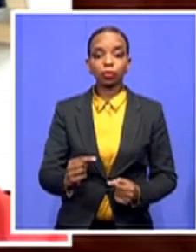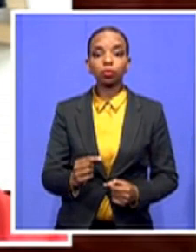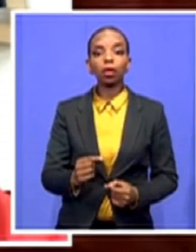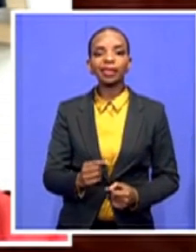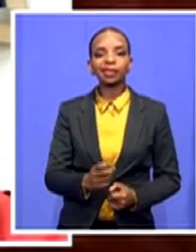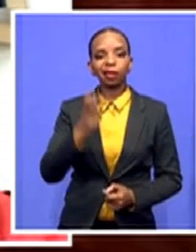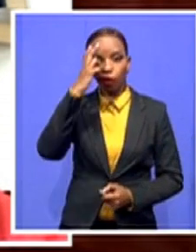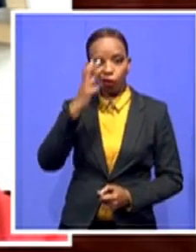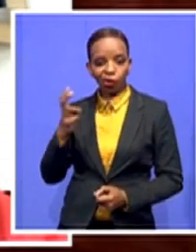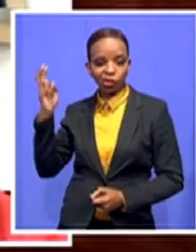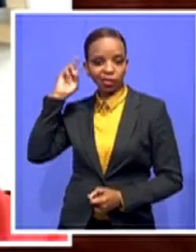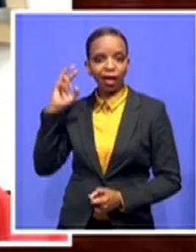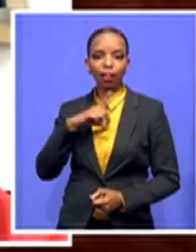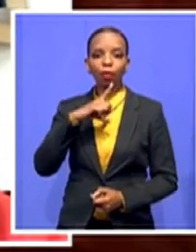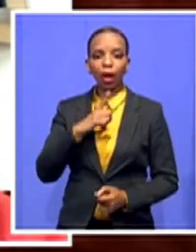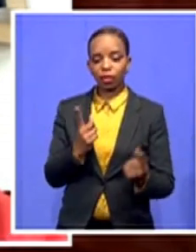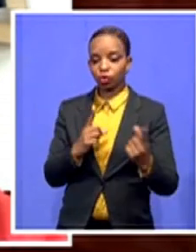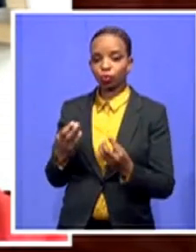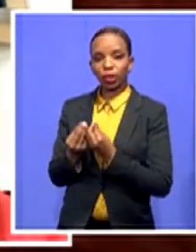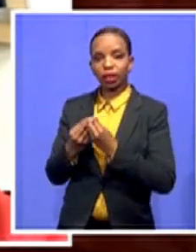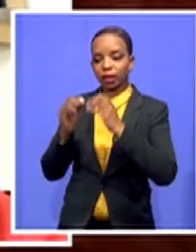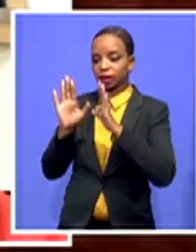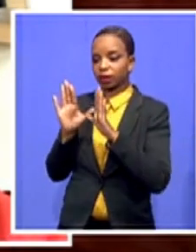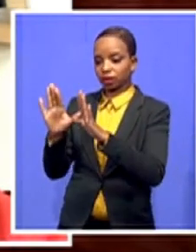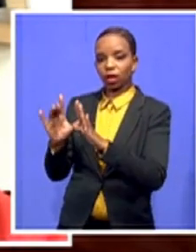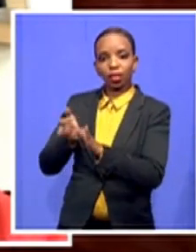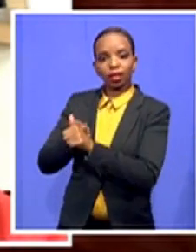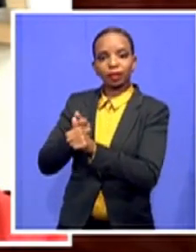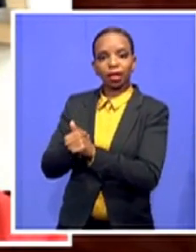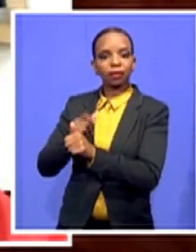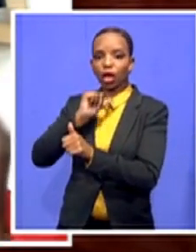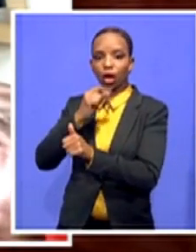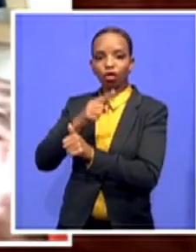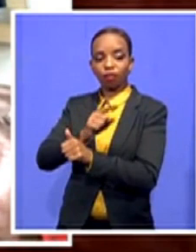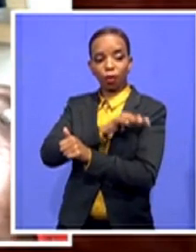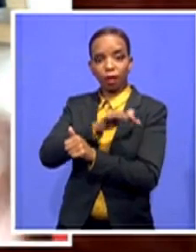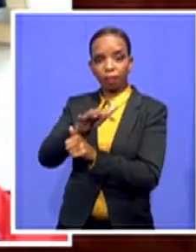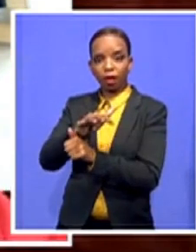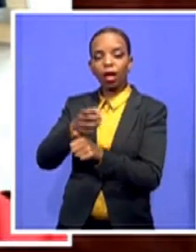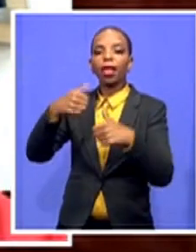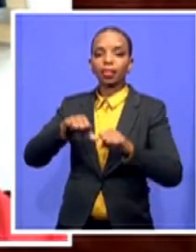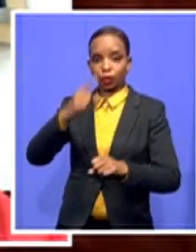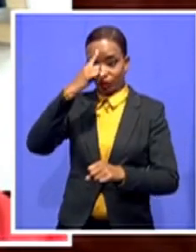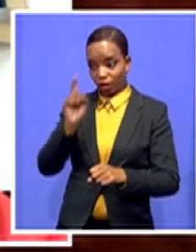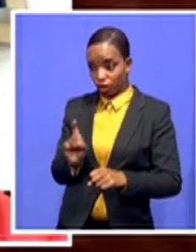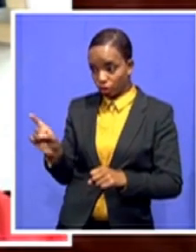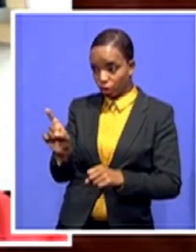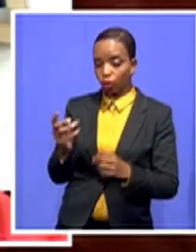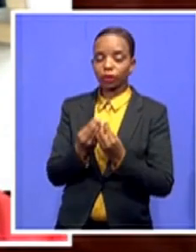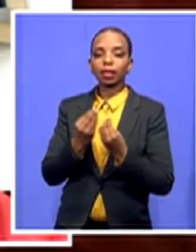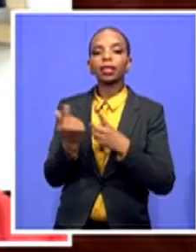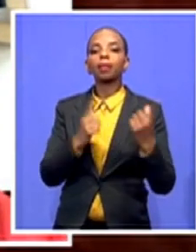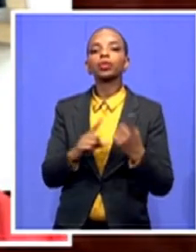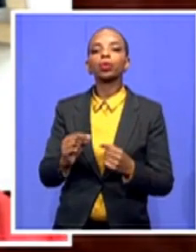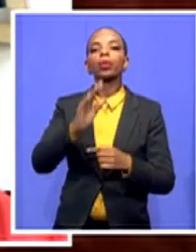to justify the slashing of the expenditure on the poor. Let's take one example of